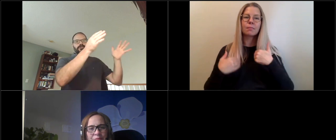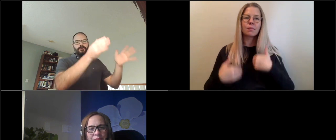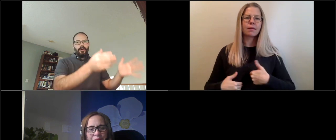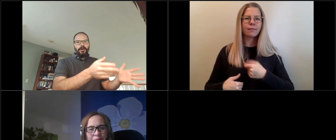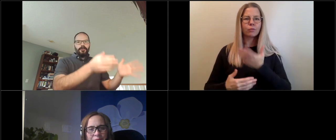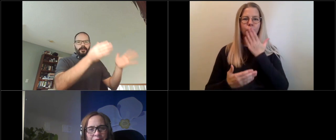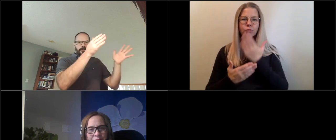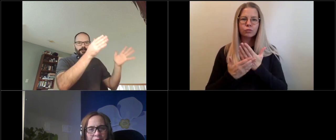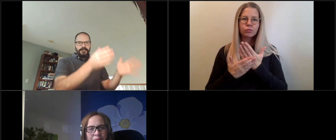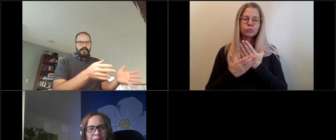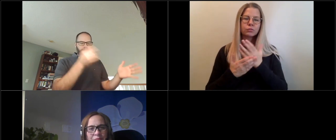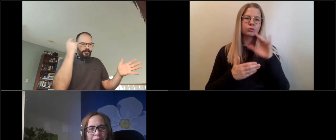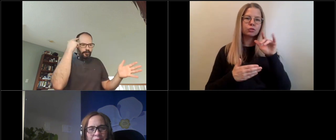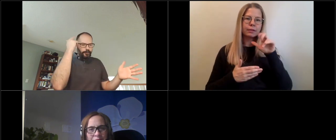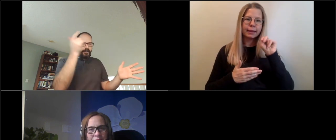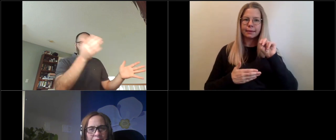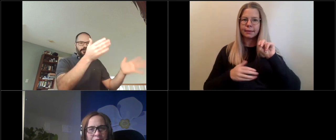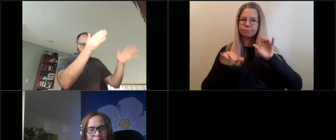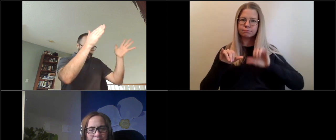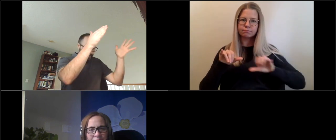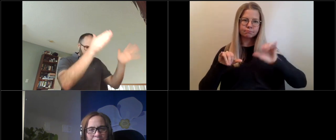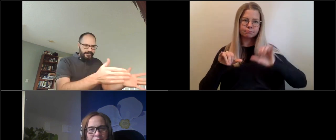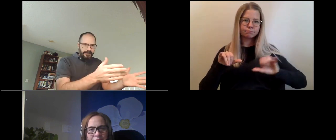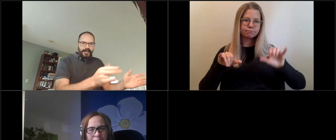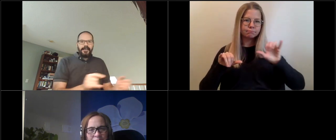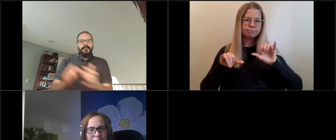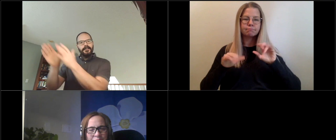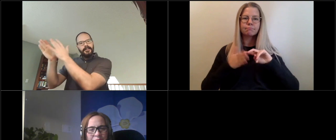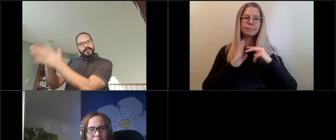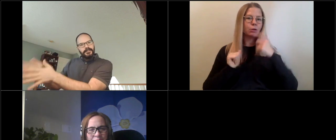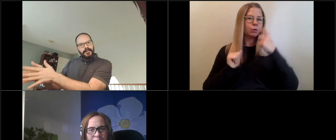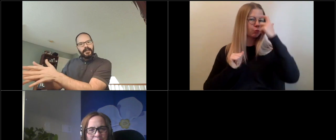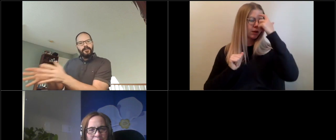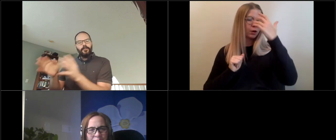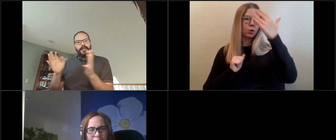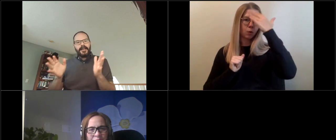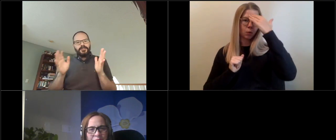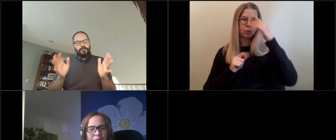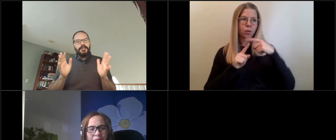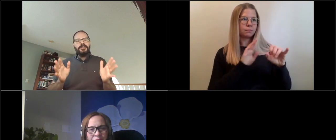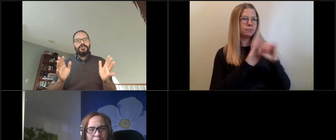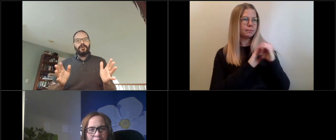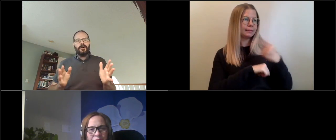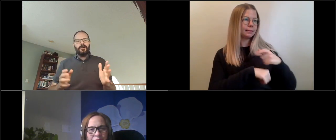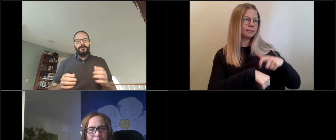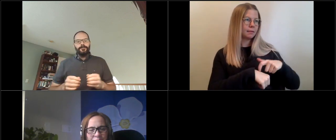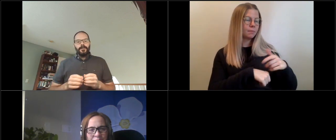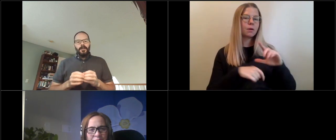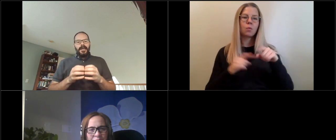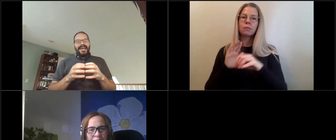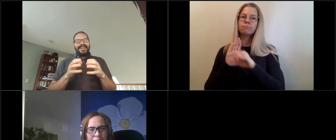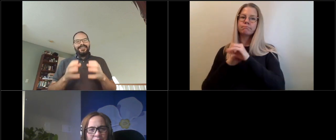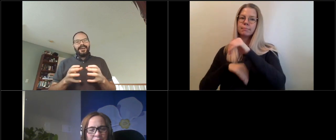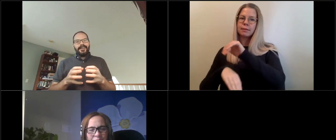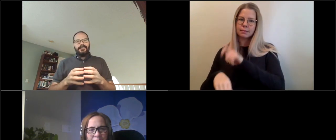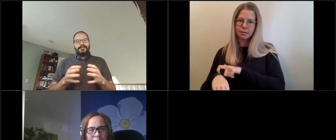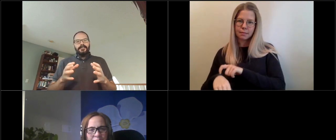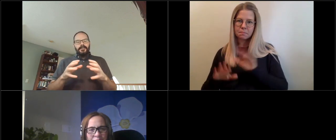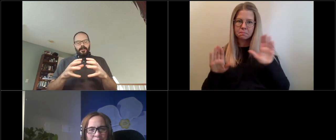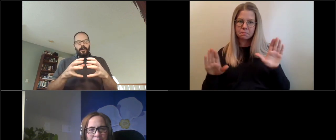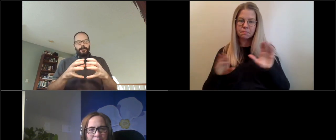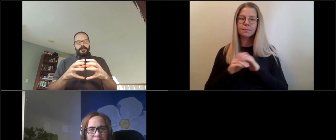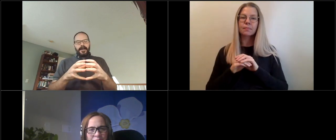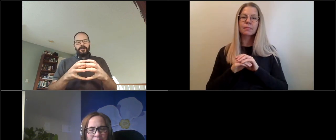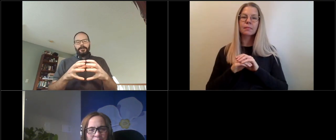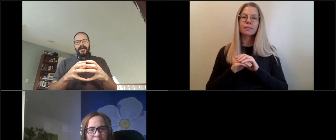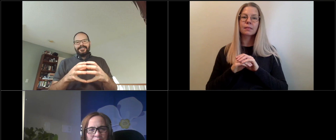that is strong understanding that our brain is, this is day and this is night. When that's really strong, at night,